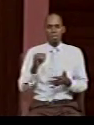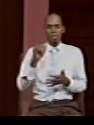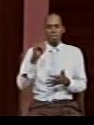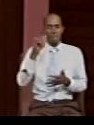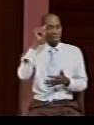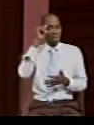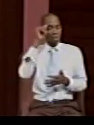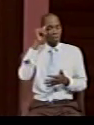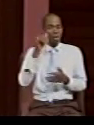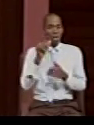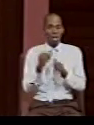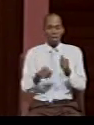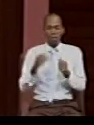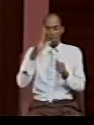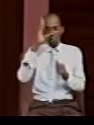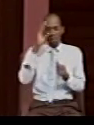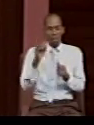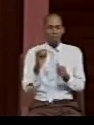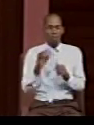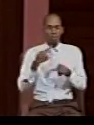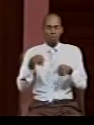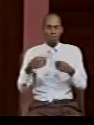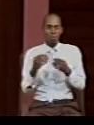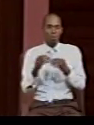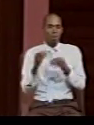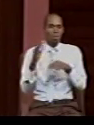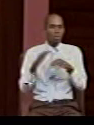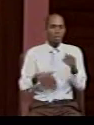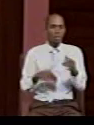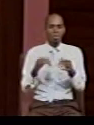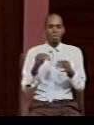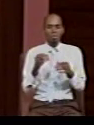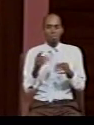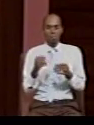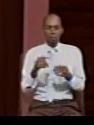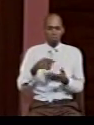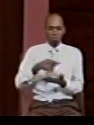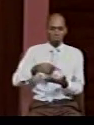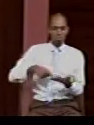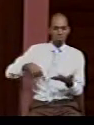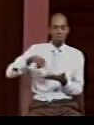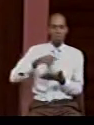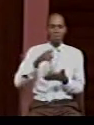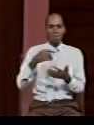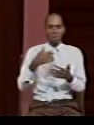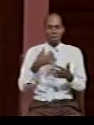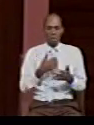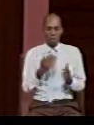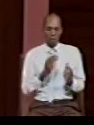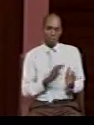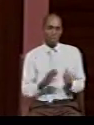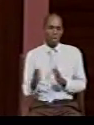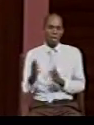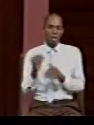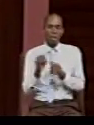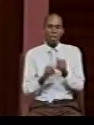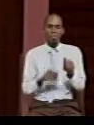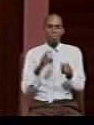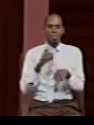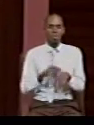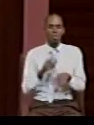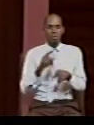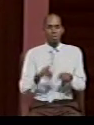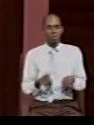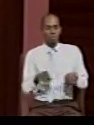man goes beyond the circle he has drawn. And every time you go and cross